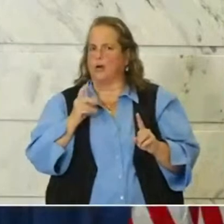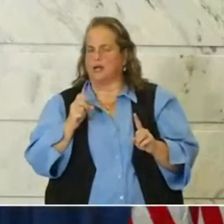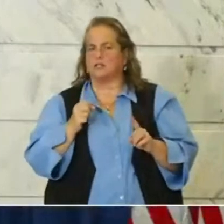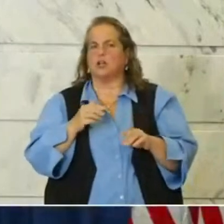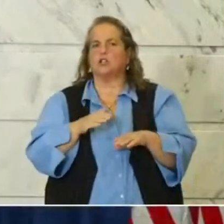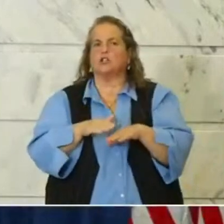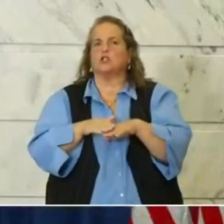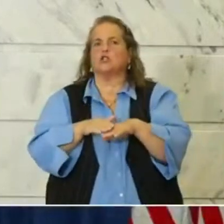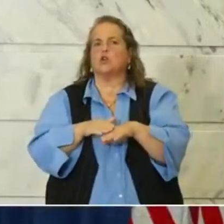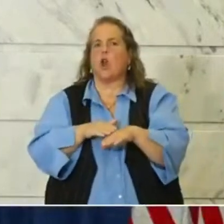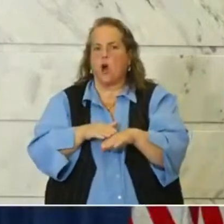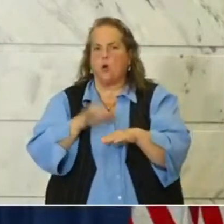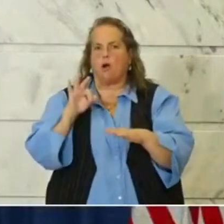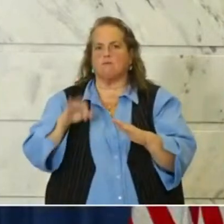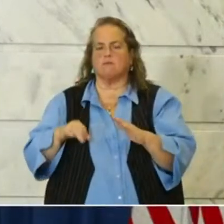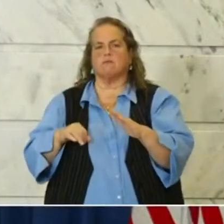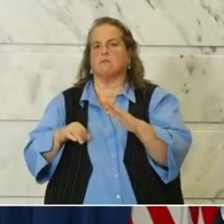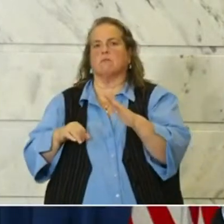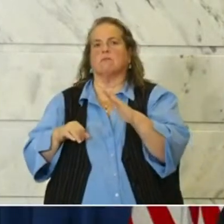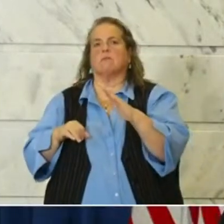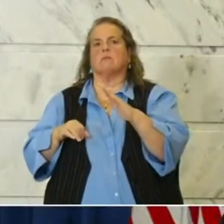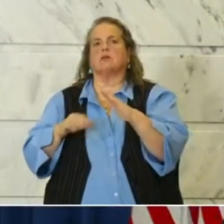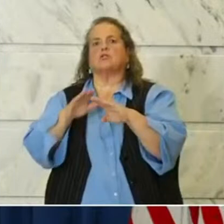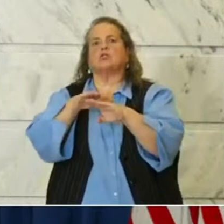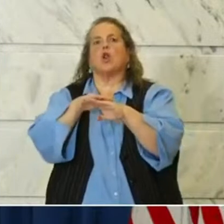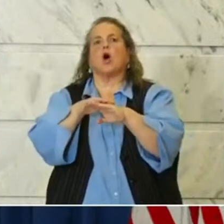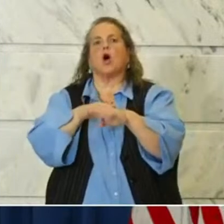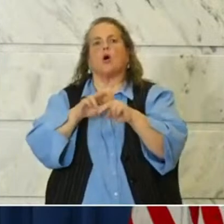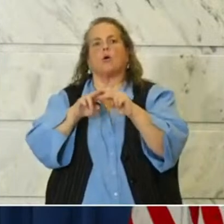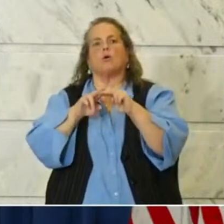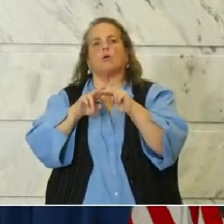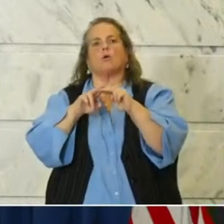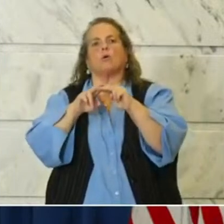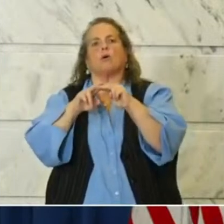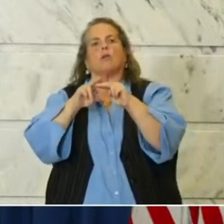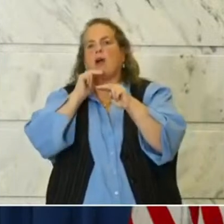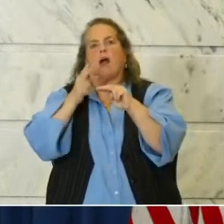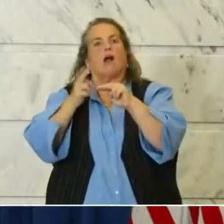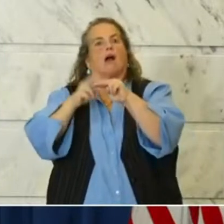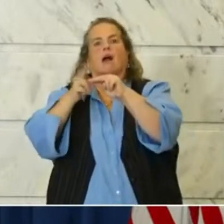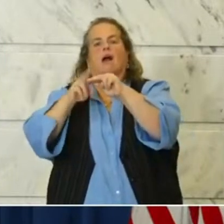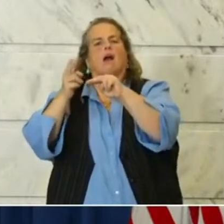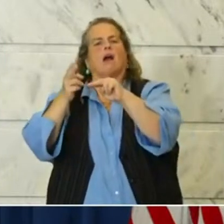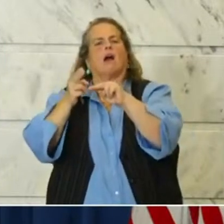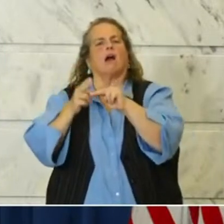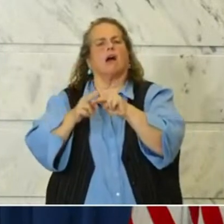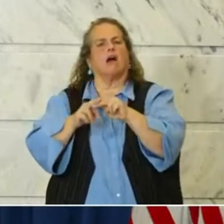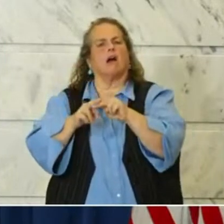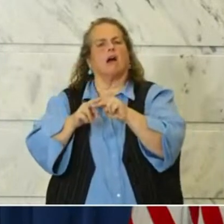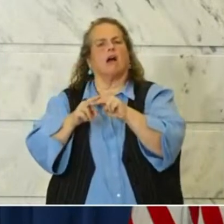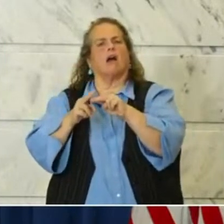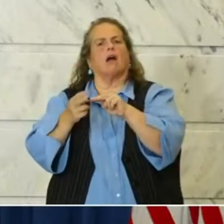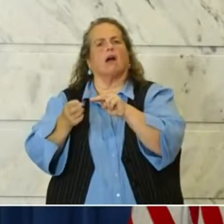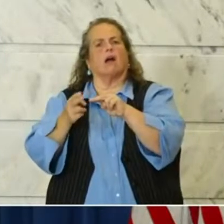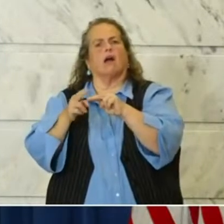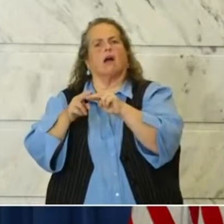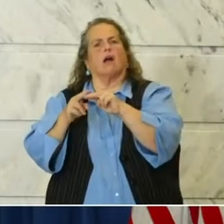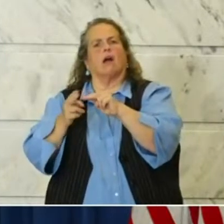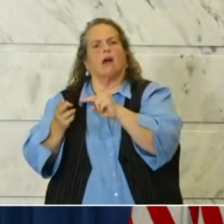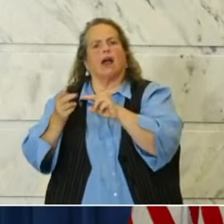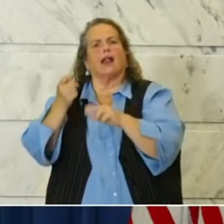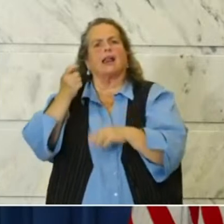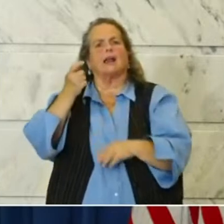of the growth that we have seen. You know, last week we showed a graph of how we have moved from week over